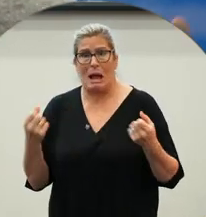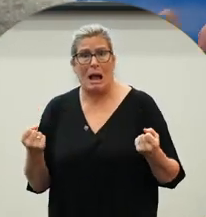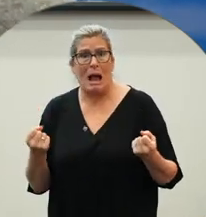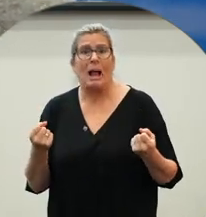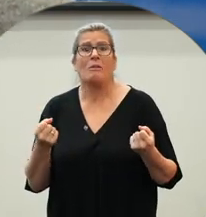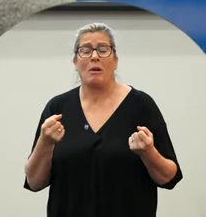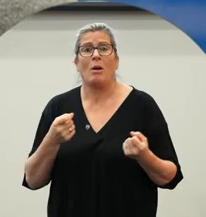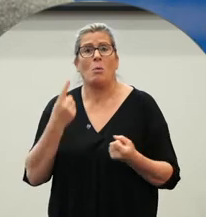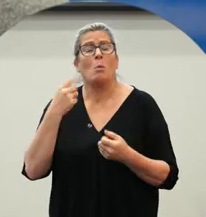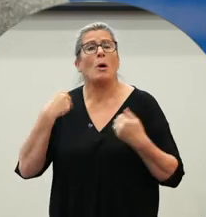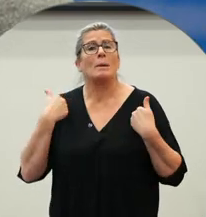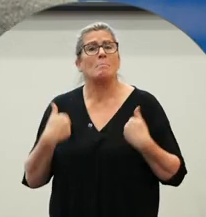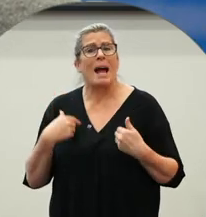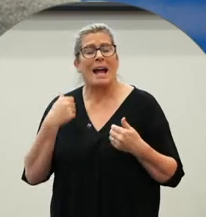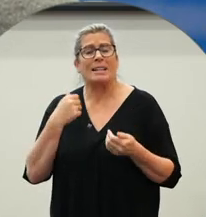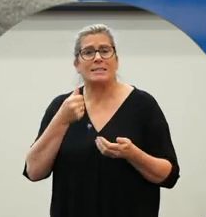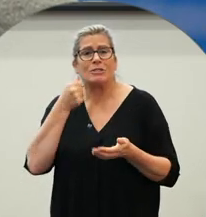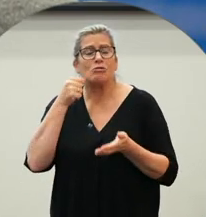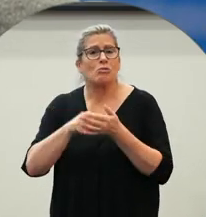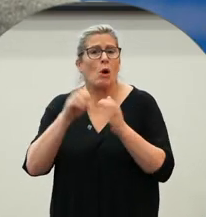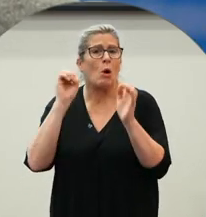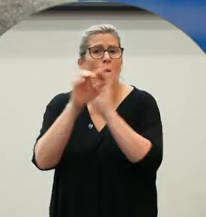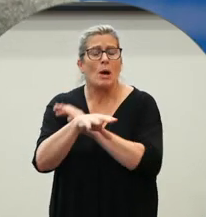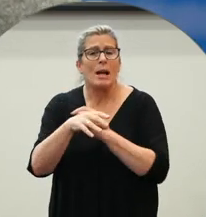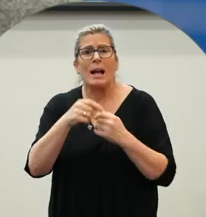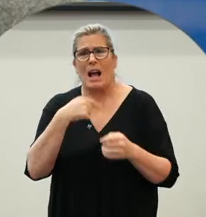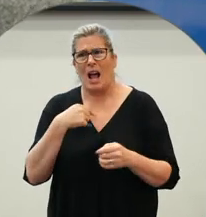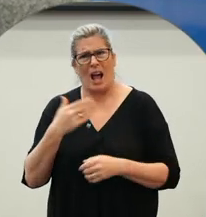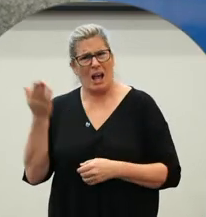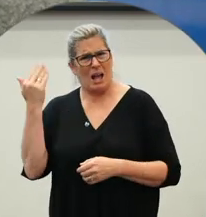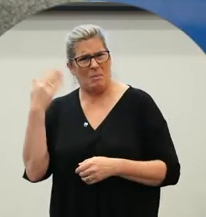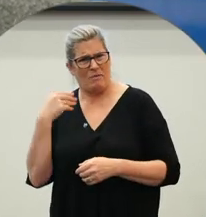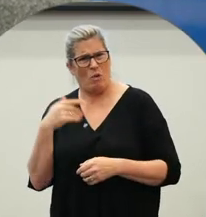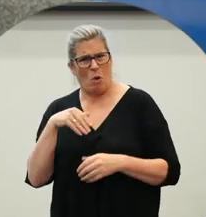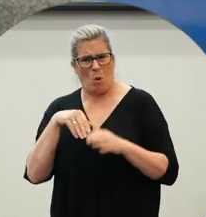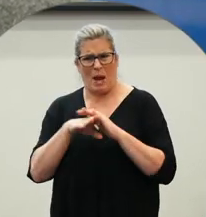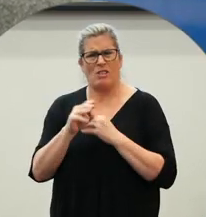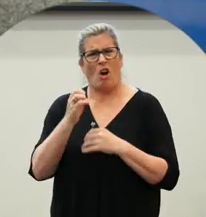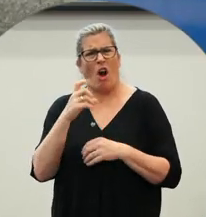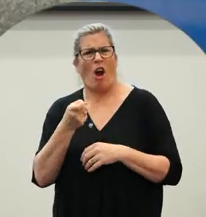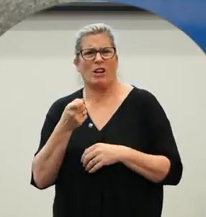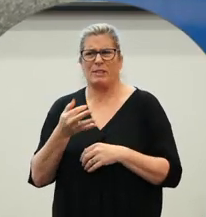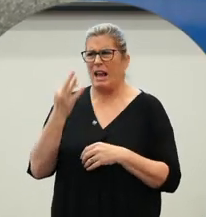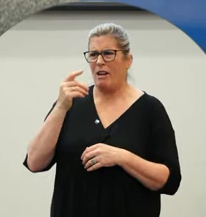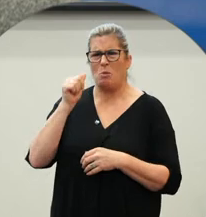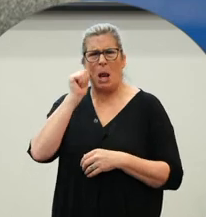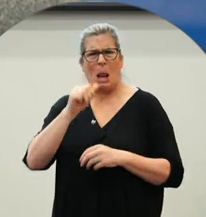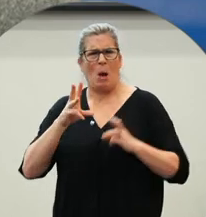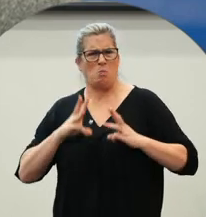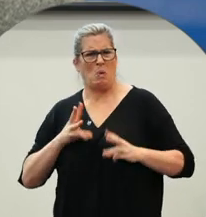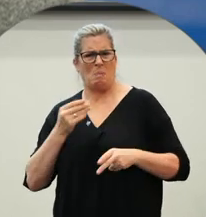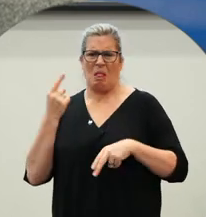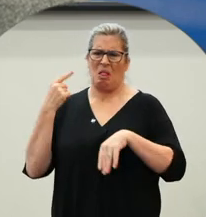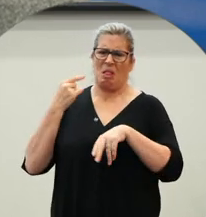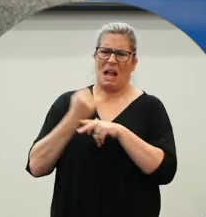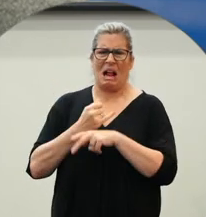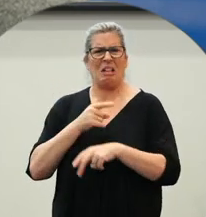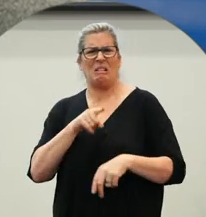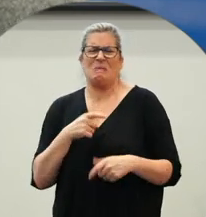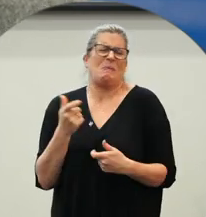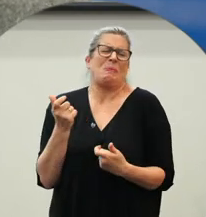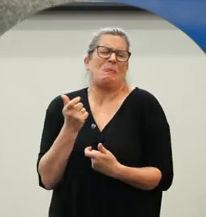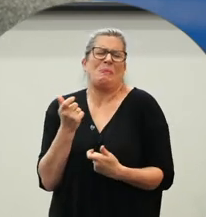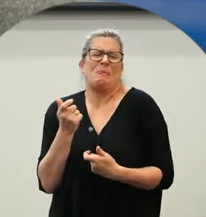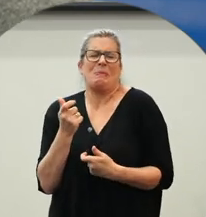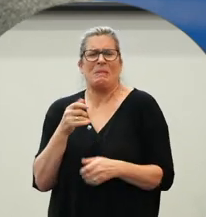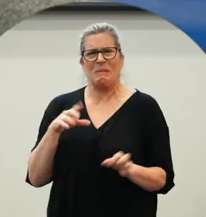man wrote in, I used to go to Oxford, and if we let women into the Oxford Union, they'll have their giggling and their